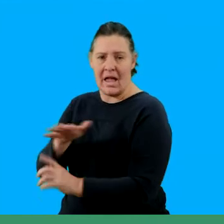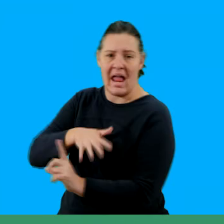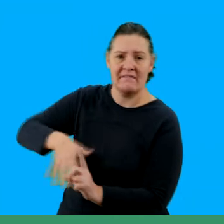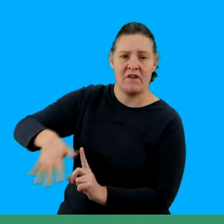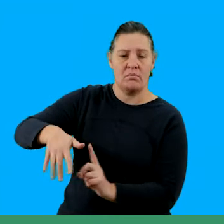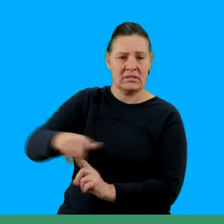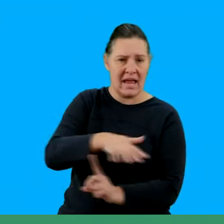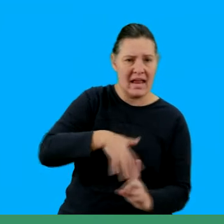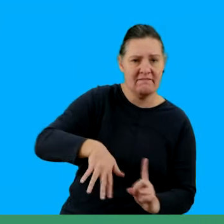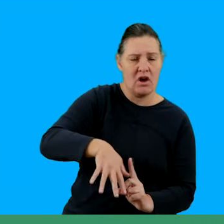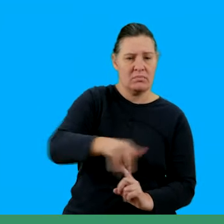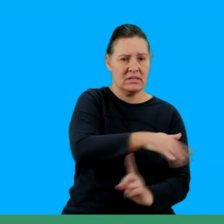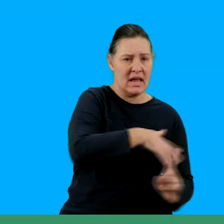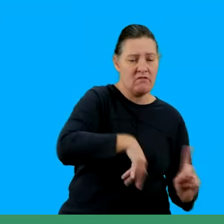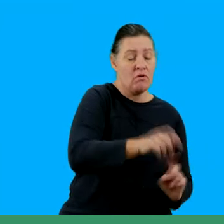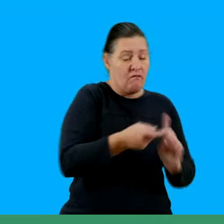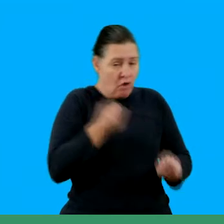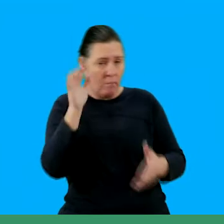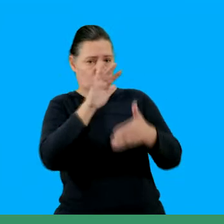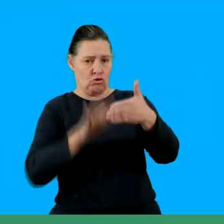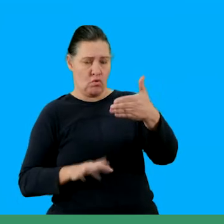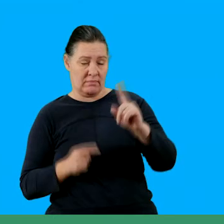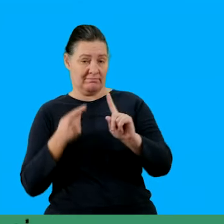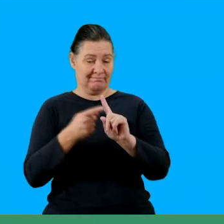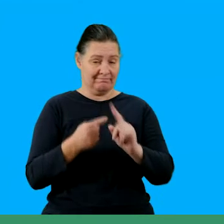environments from a given scenario.